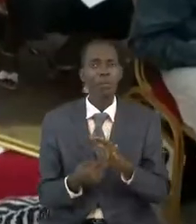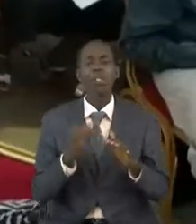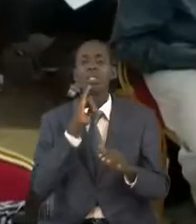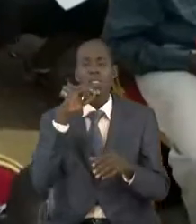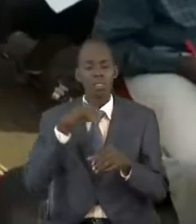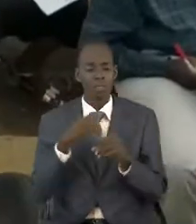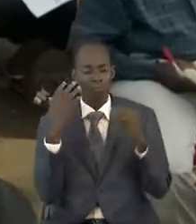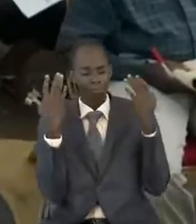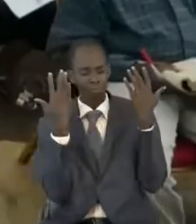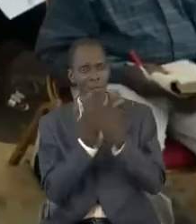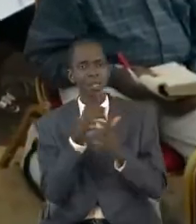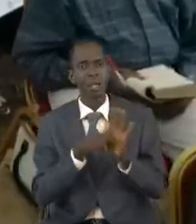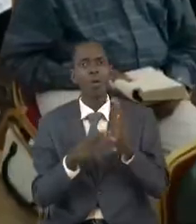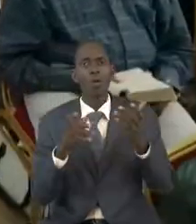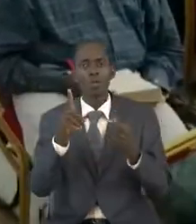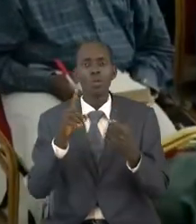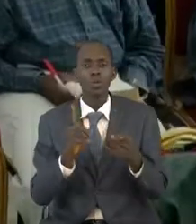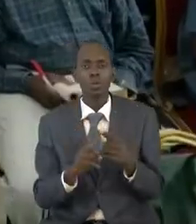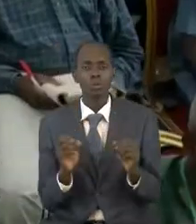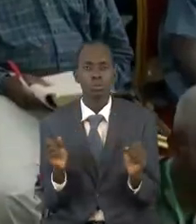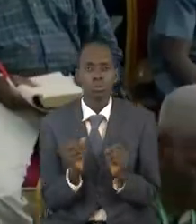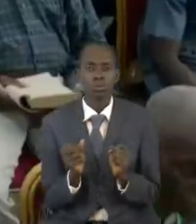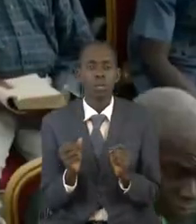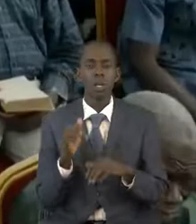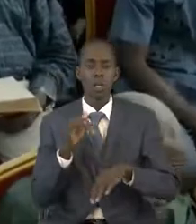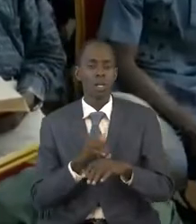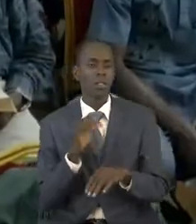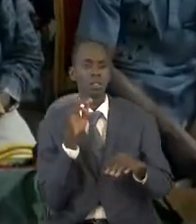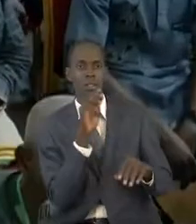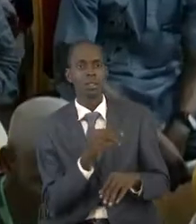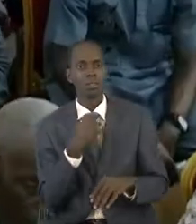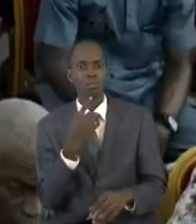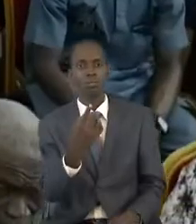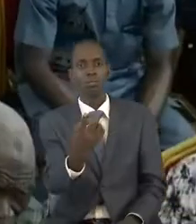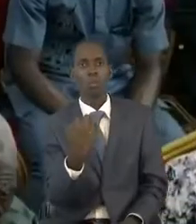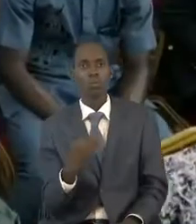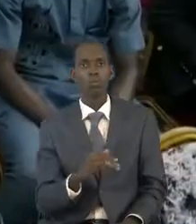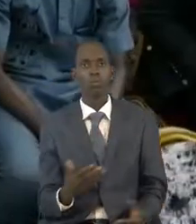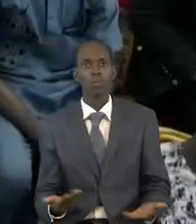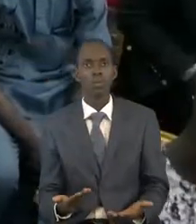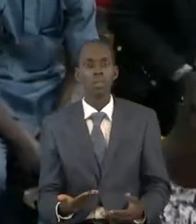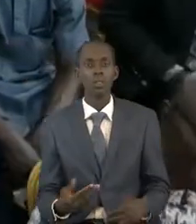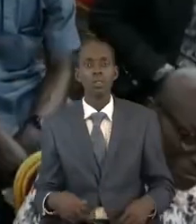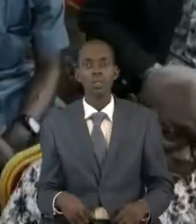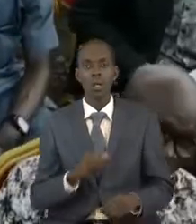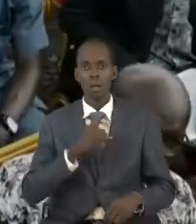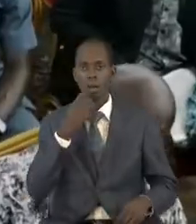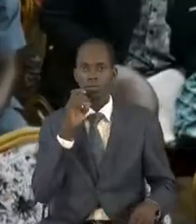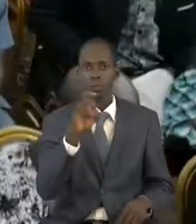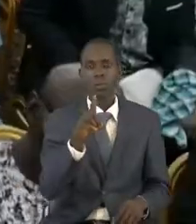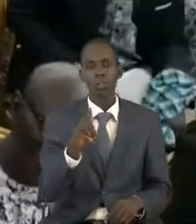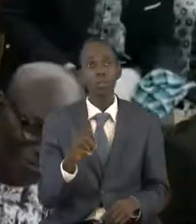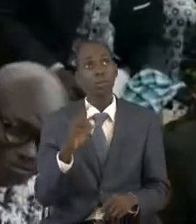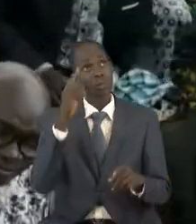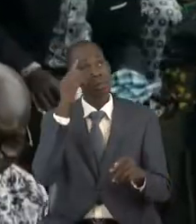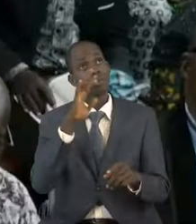and they want you to crawl. And you say, hey, come on here. And you follow that man. They thought it's me you are following. Who